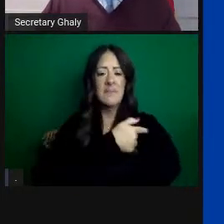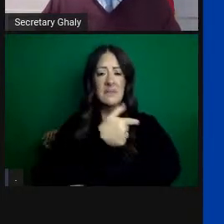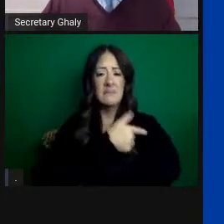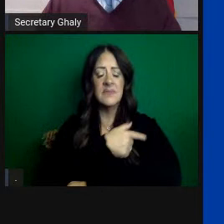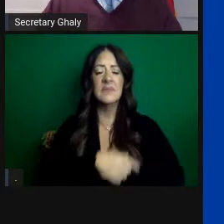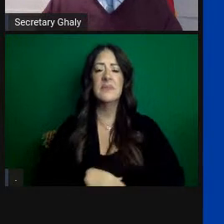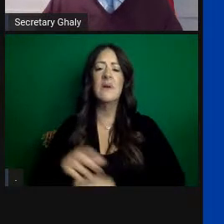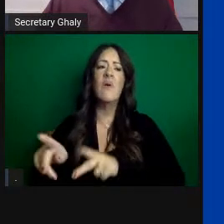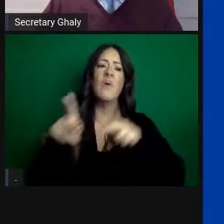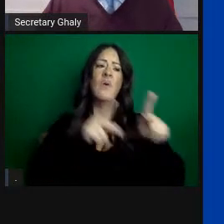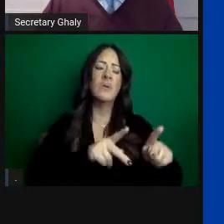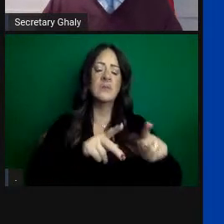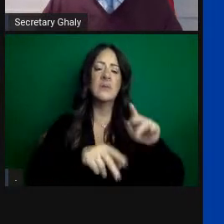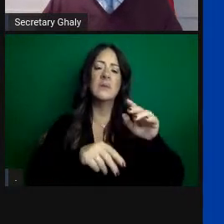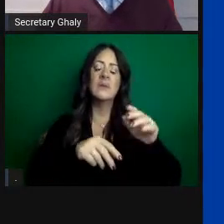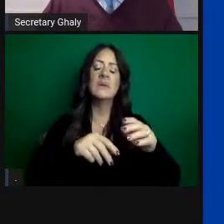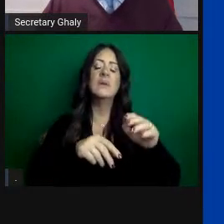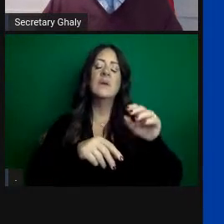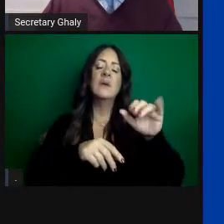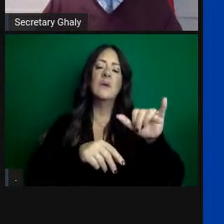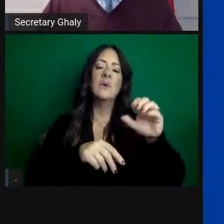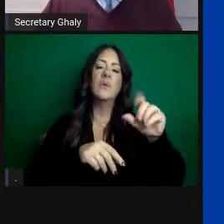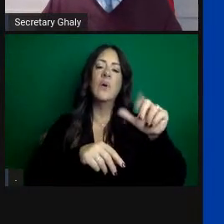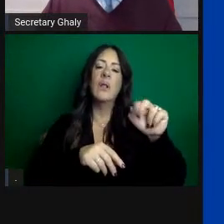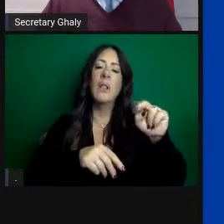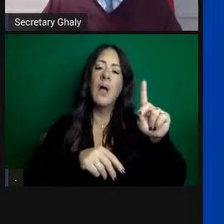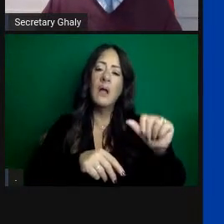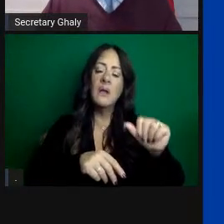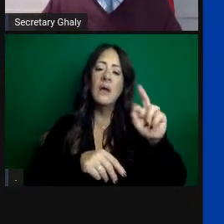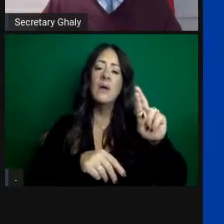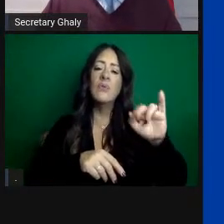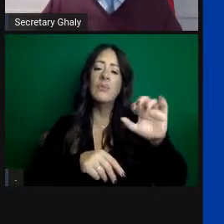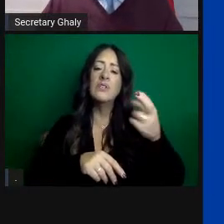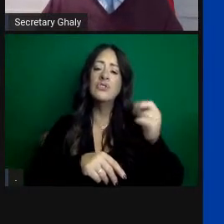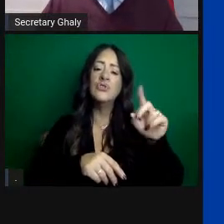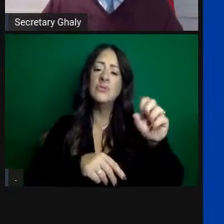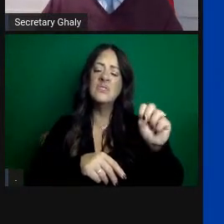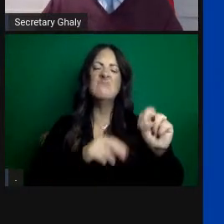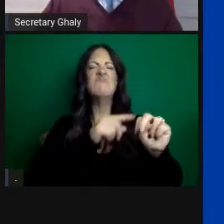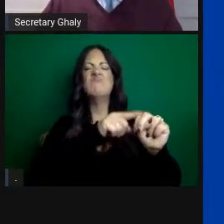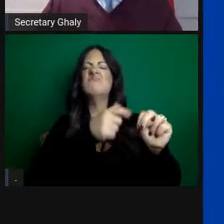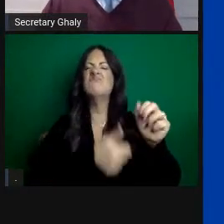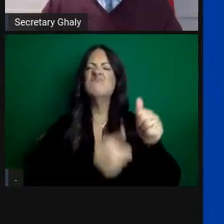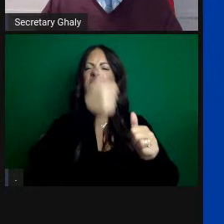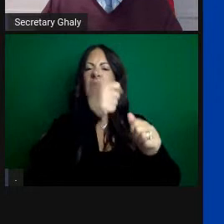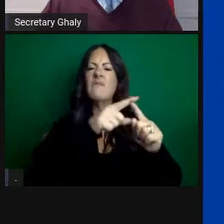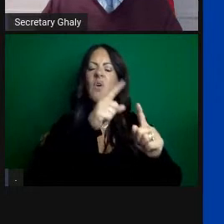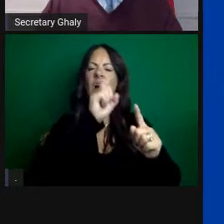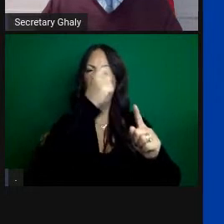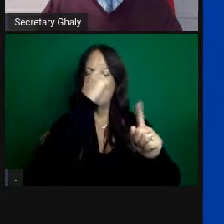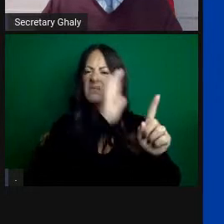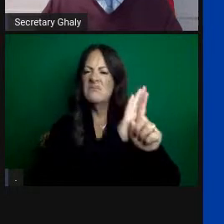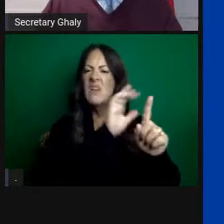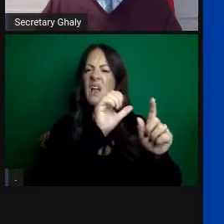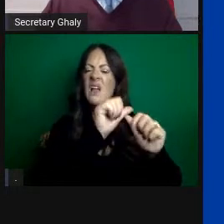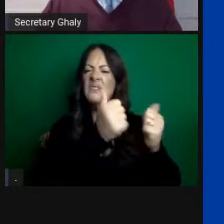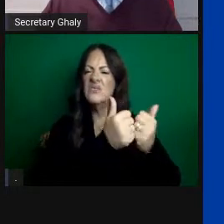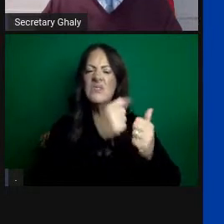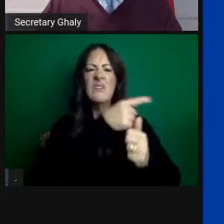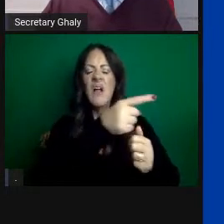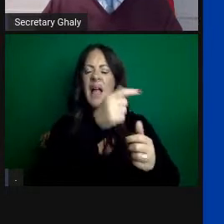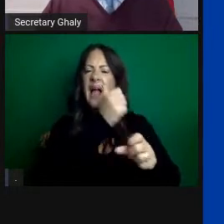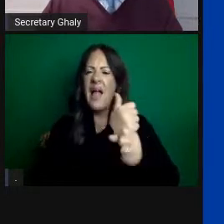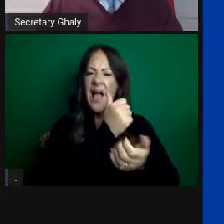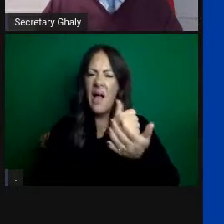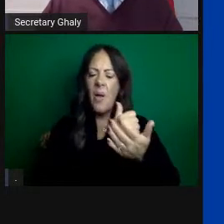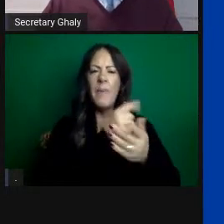of Secretary Yolanda Richardson and GovOps and many, many others, all across state government, partnering